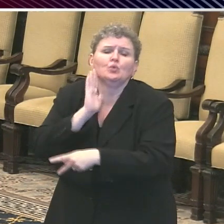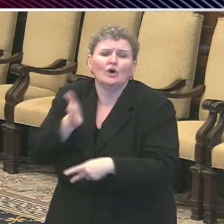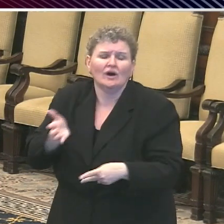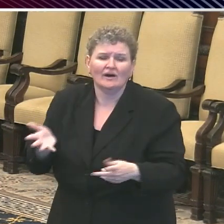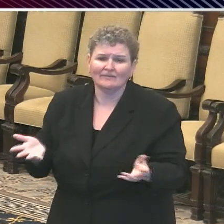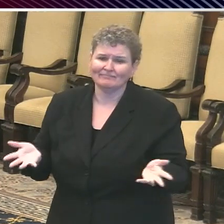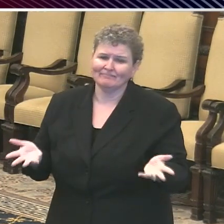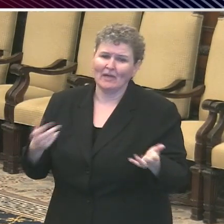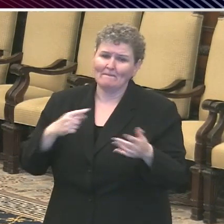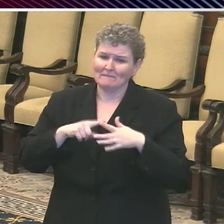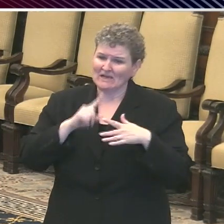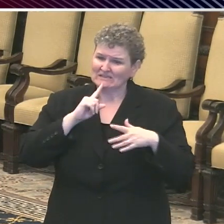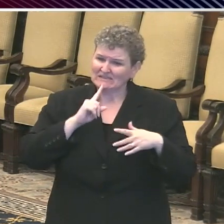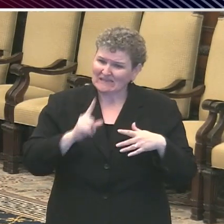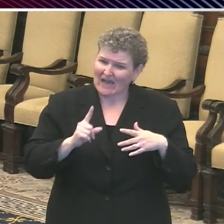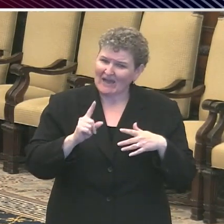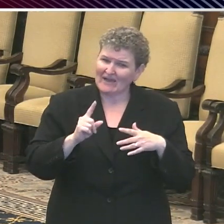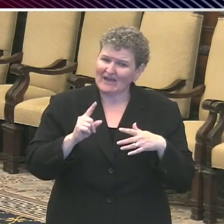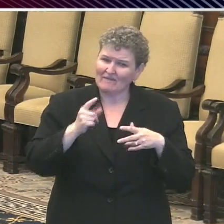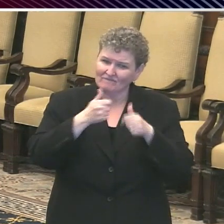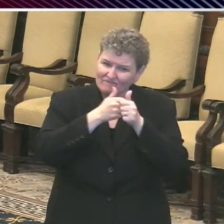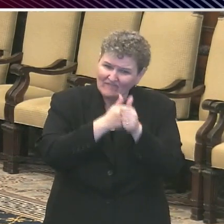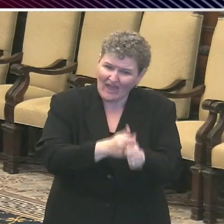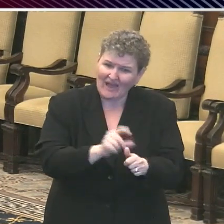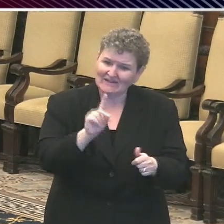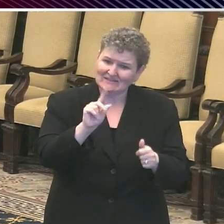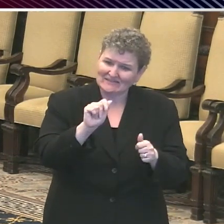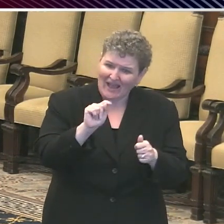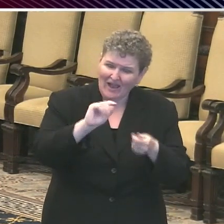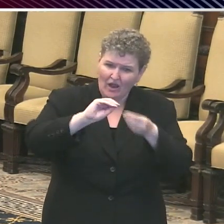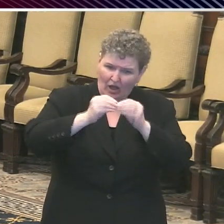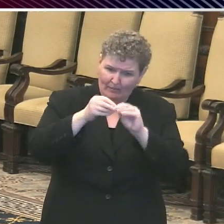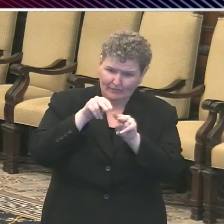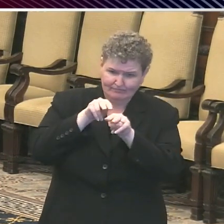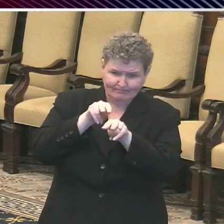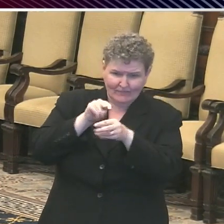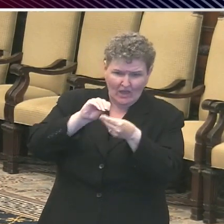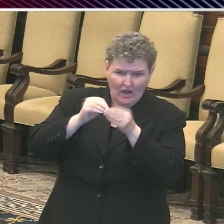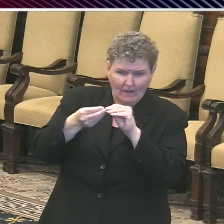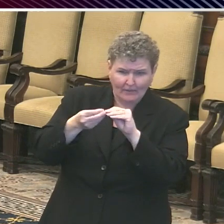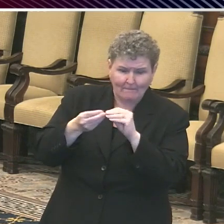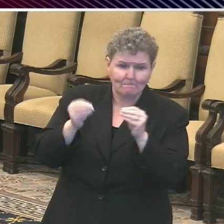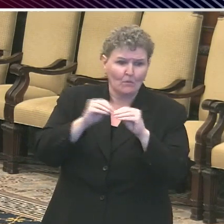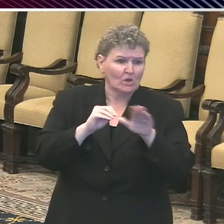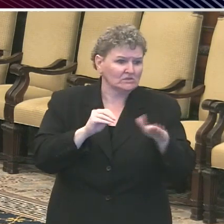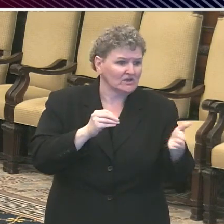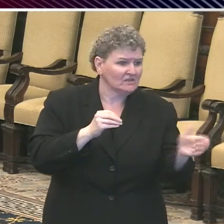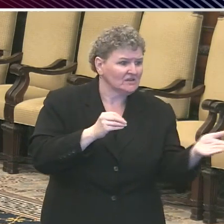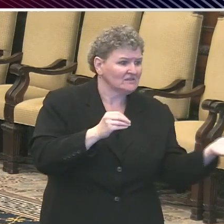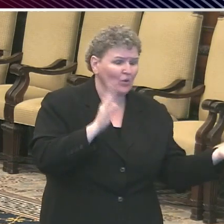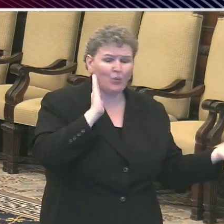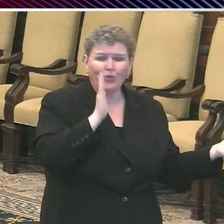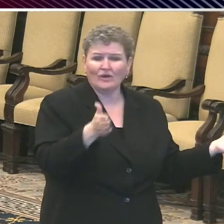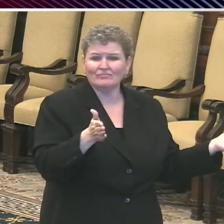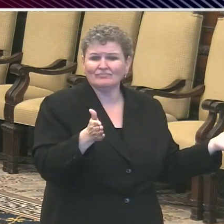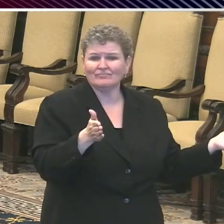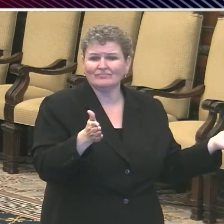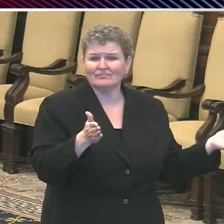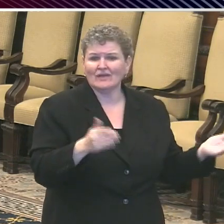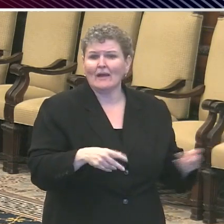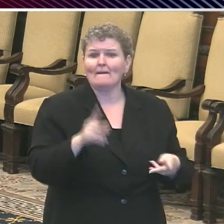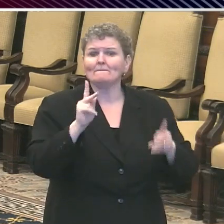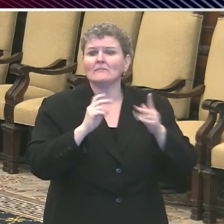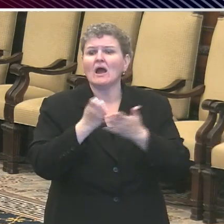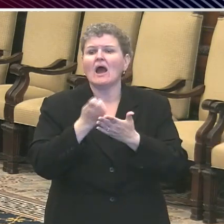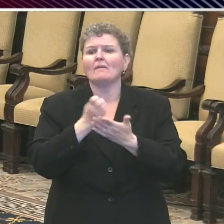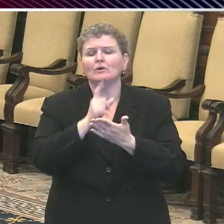don't abide by the data and the numbers, we're going to have more death. And I understand the economy is extremely important.